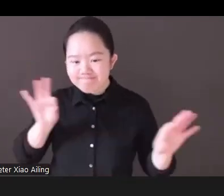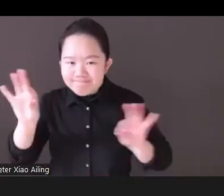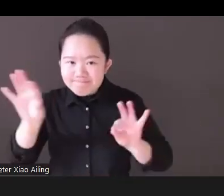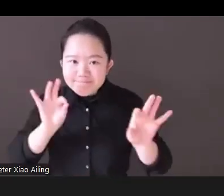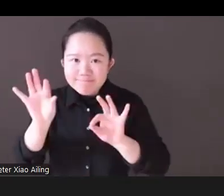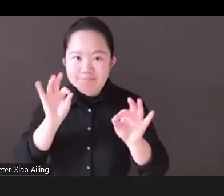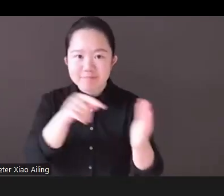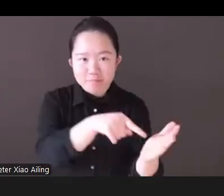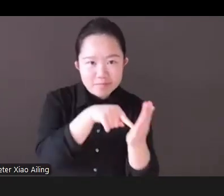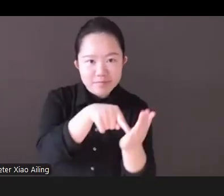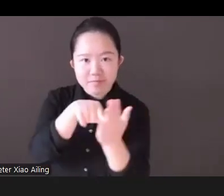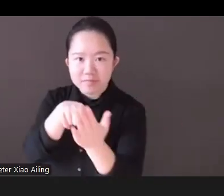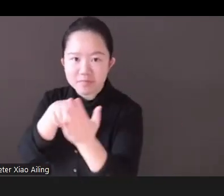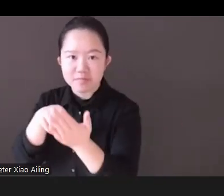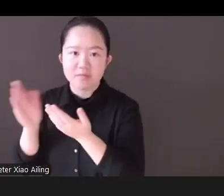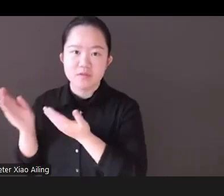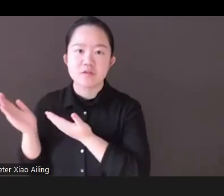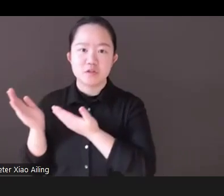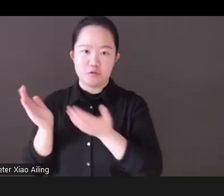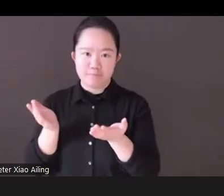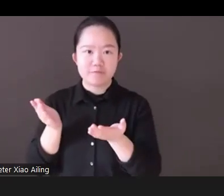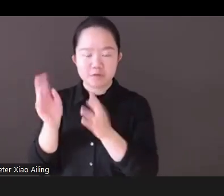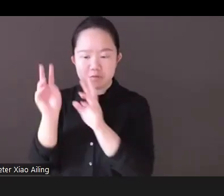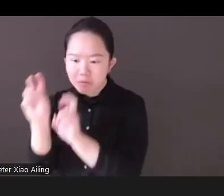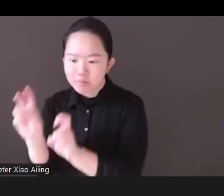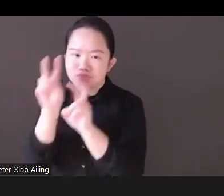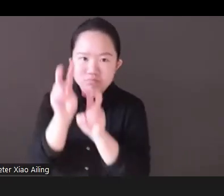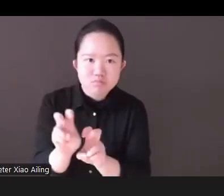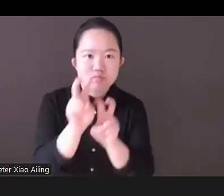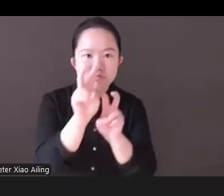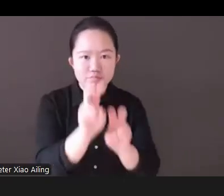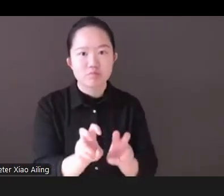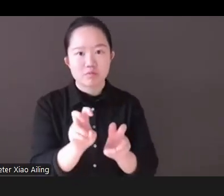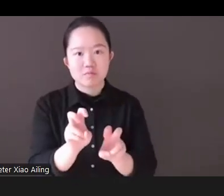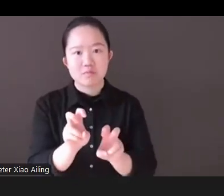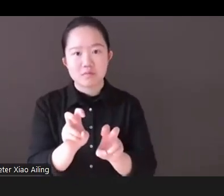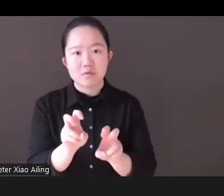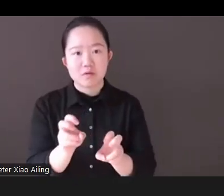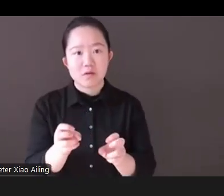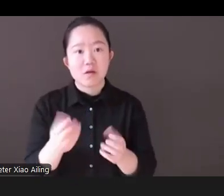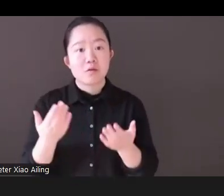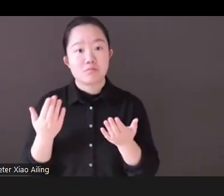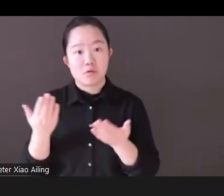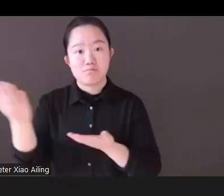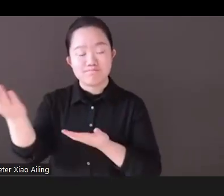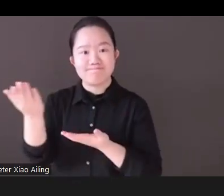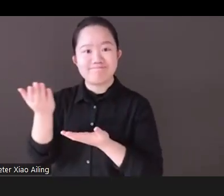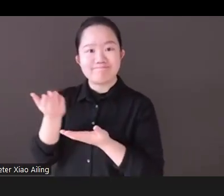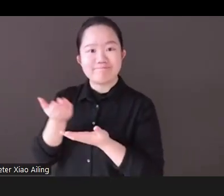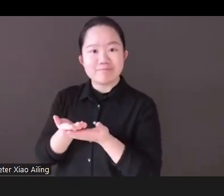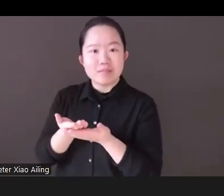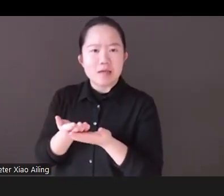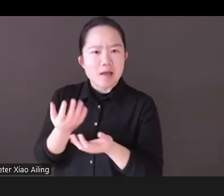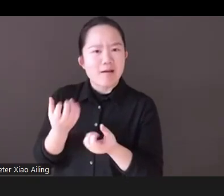the public, will probably have quite significant importance when we select the services that we'll need to inspect.